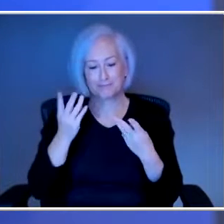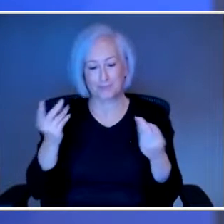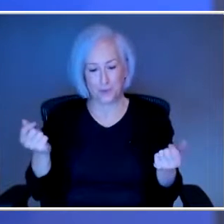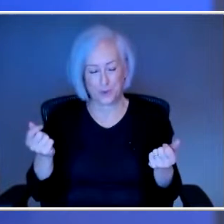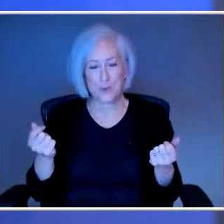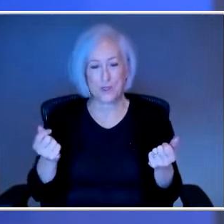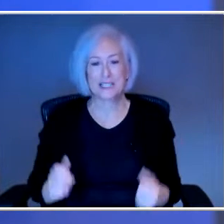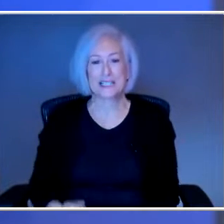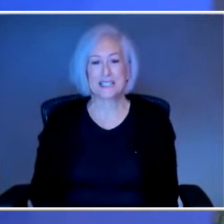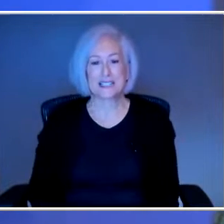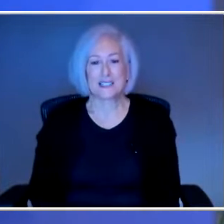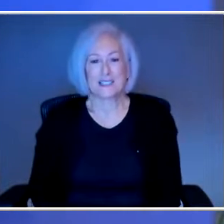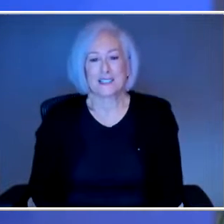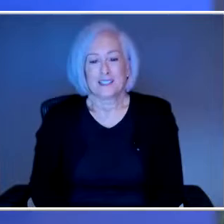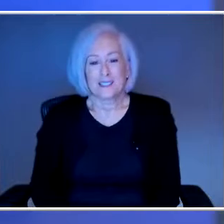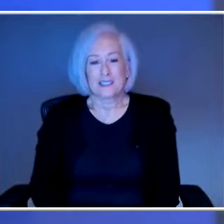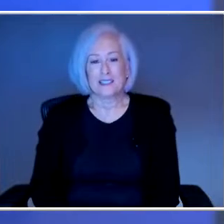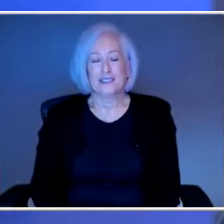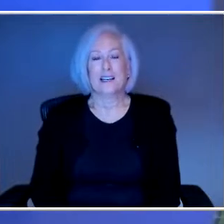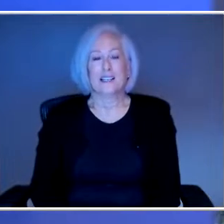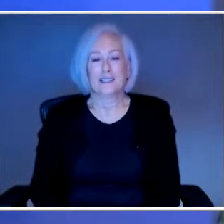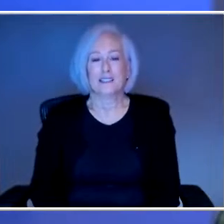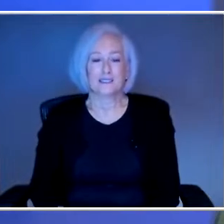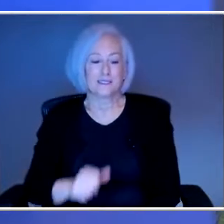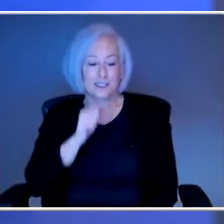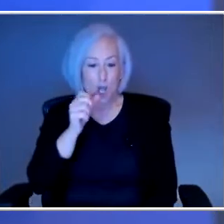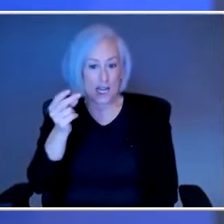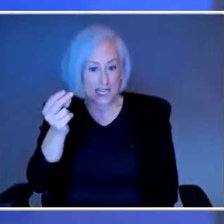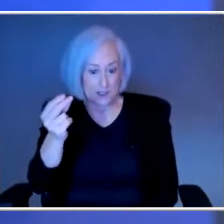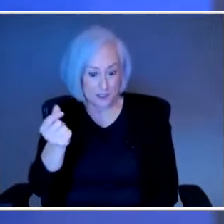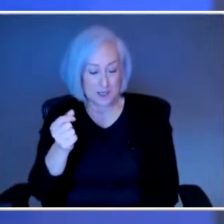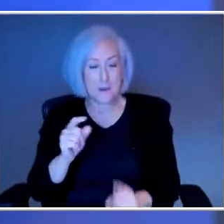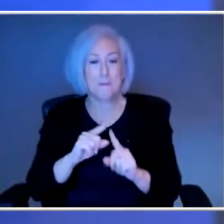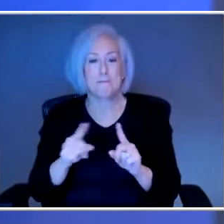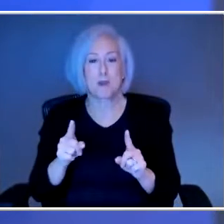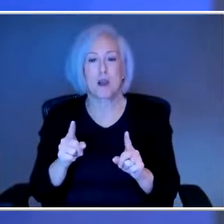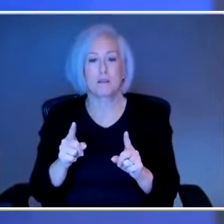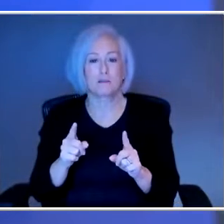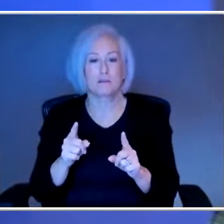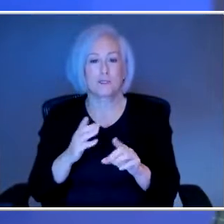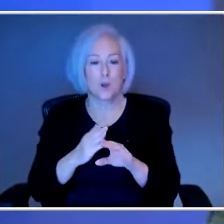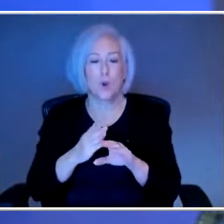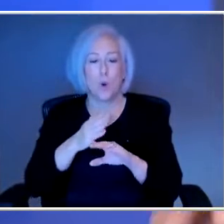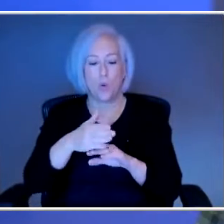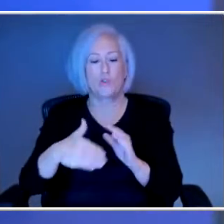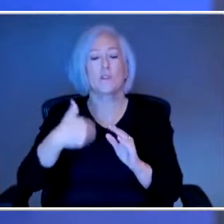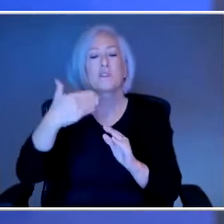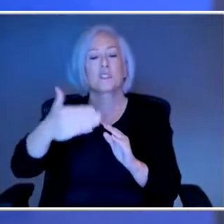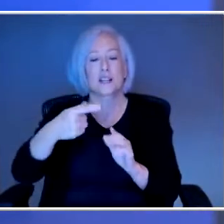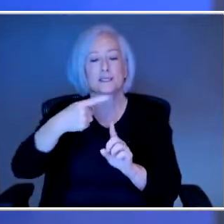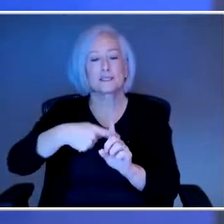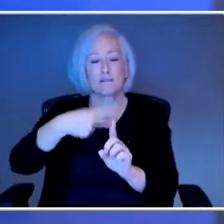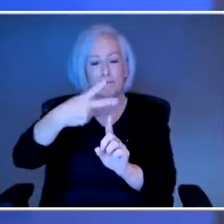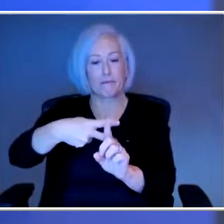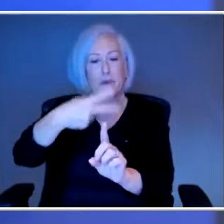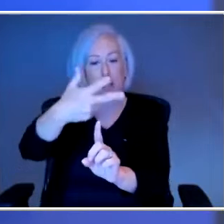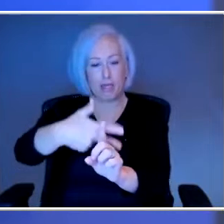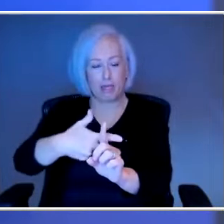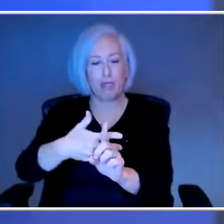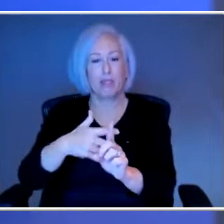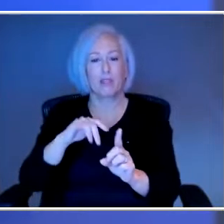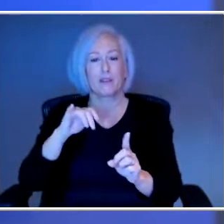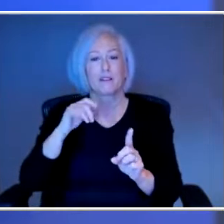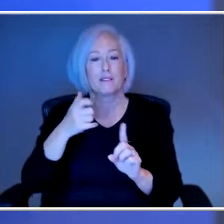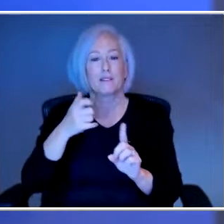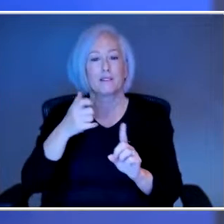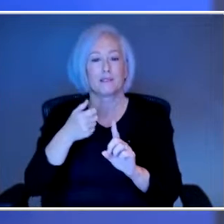and not instantaneously, but over the intervening months, the symptoms have